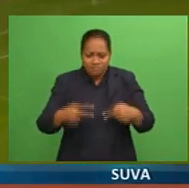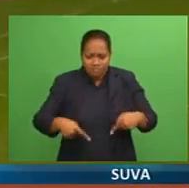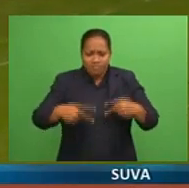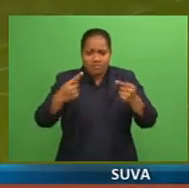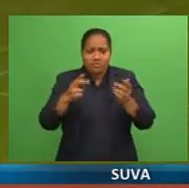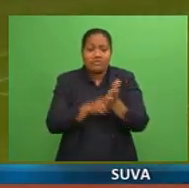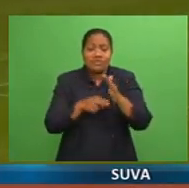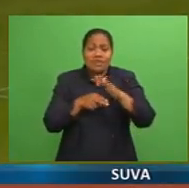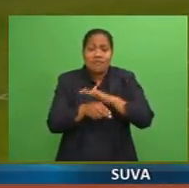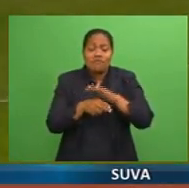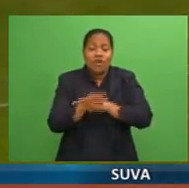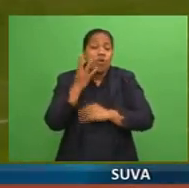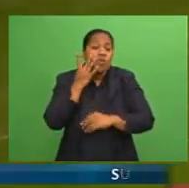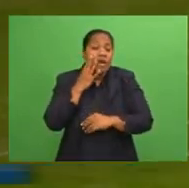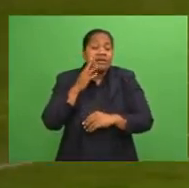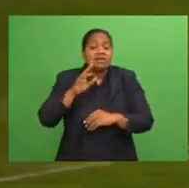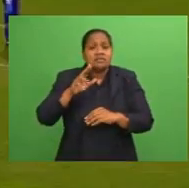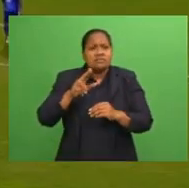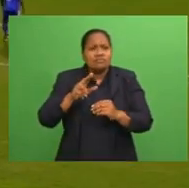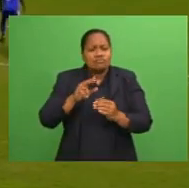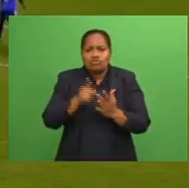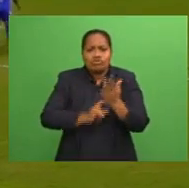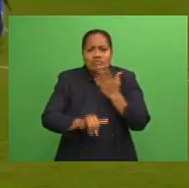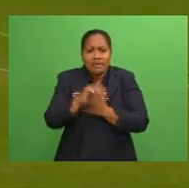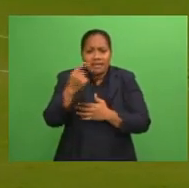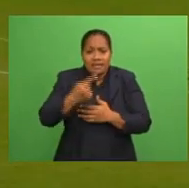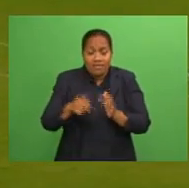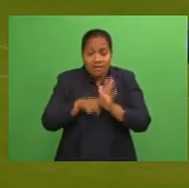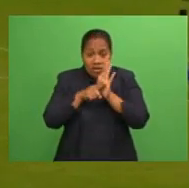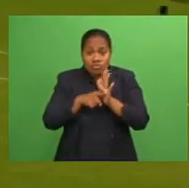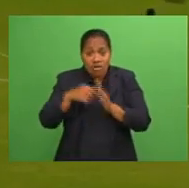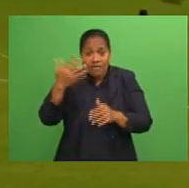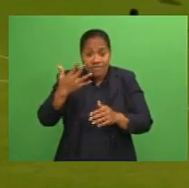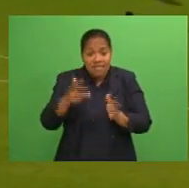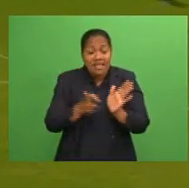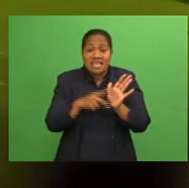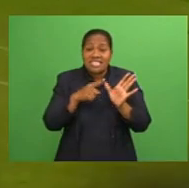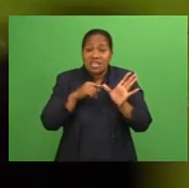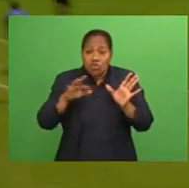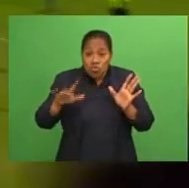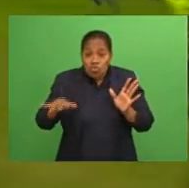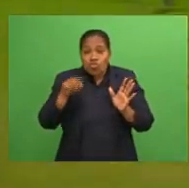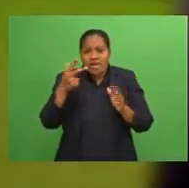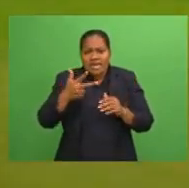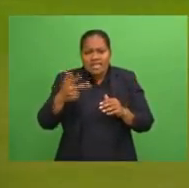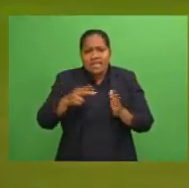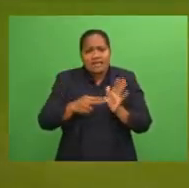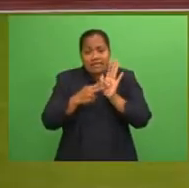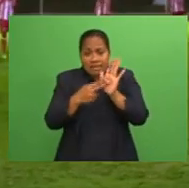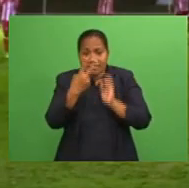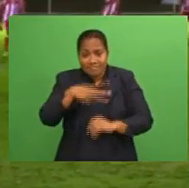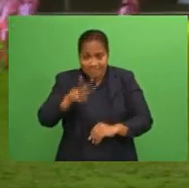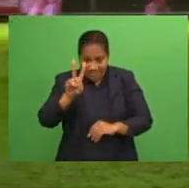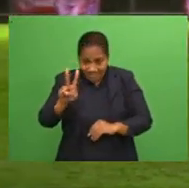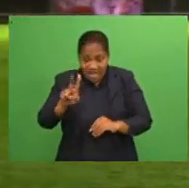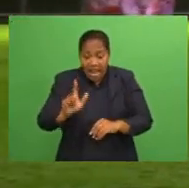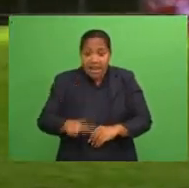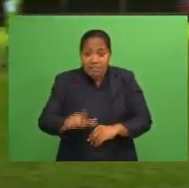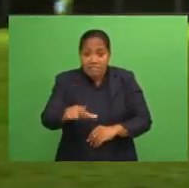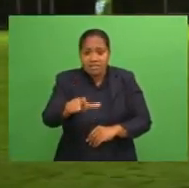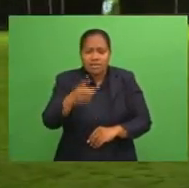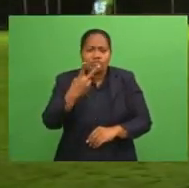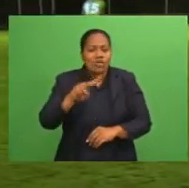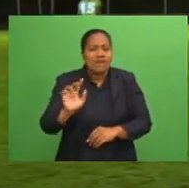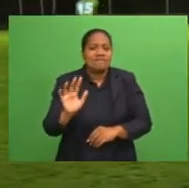for July 11th, Lautoka on the 15th, Nasinu on the 18th, Nandi on the 22nd and Lambasa on the